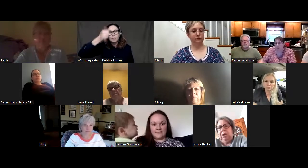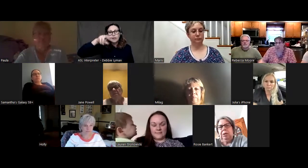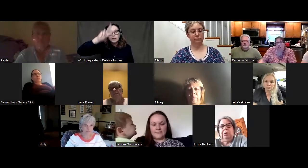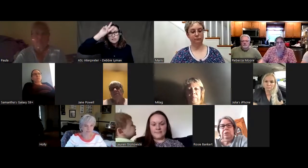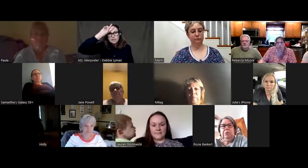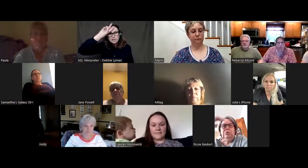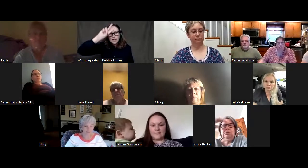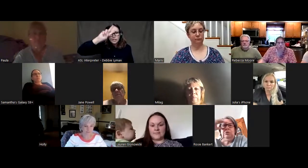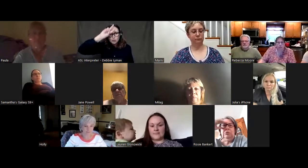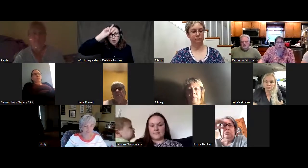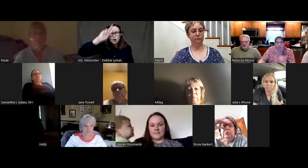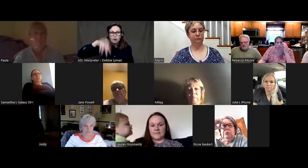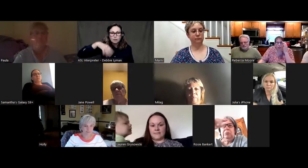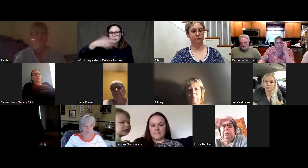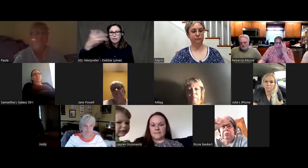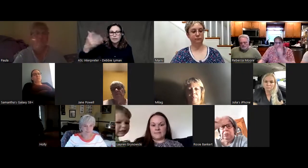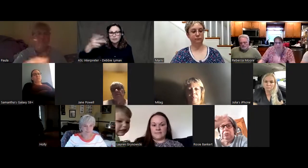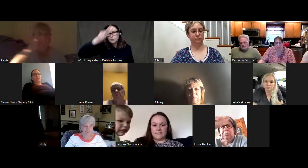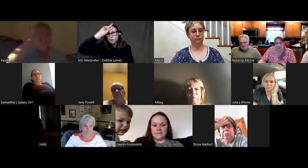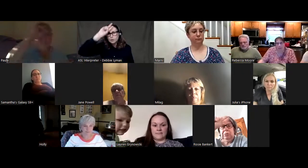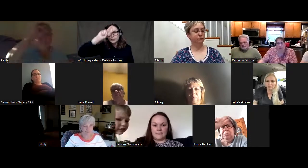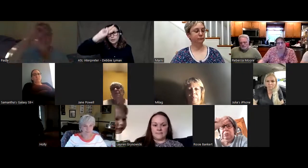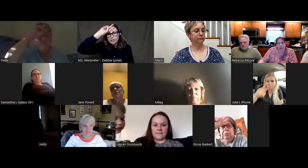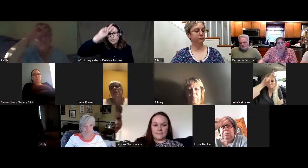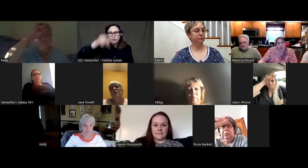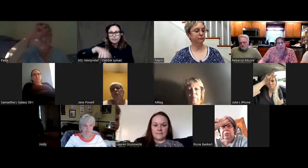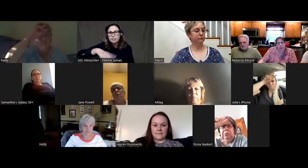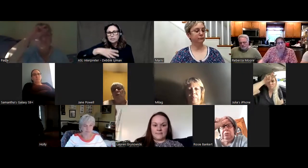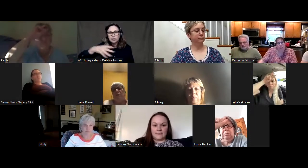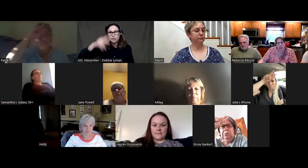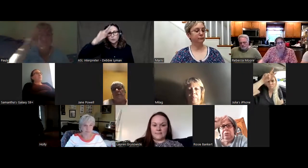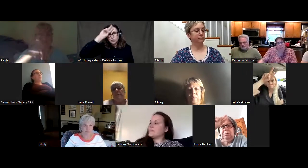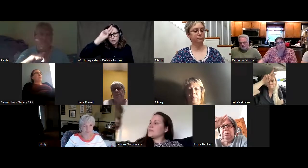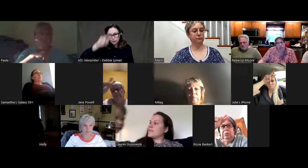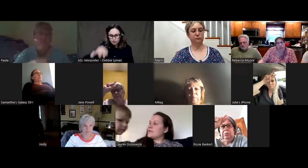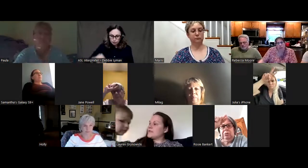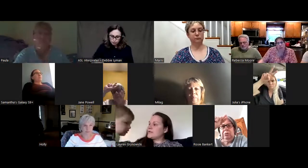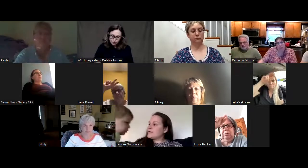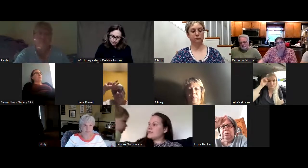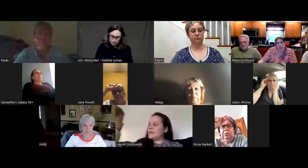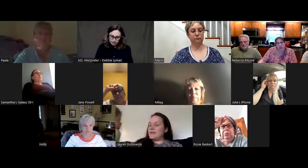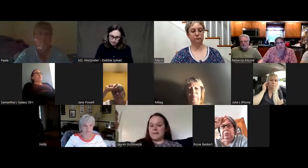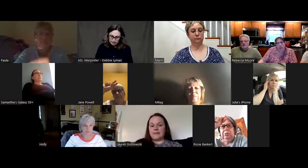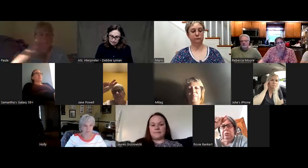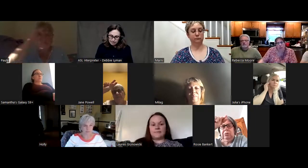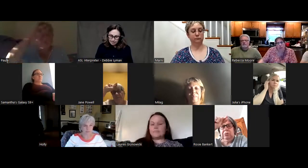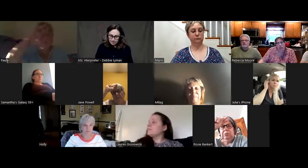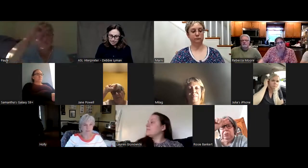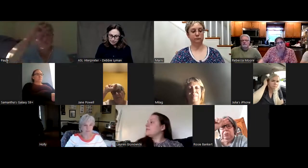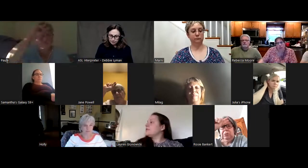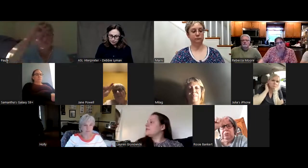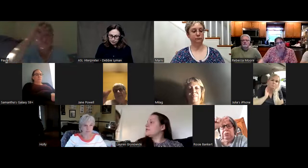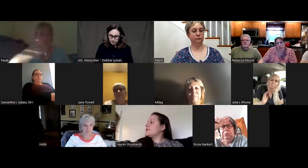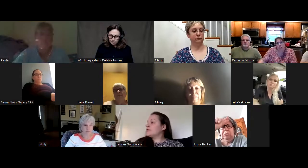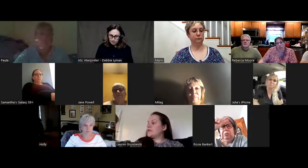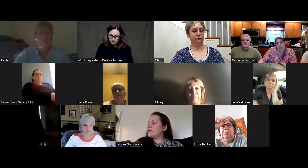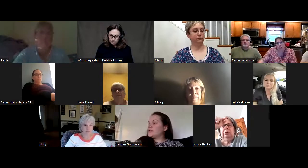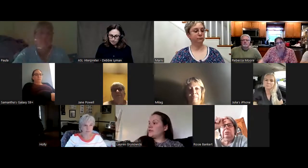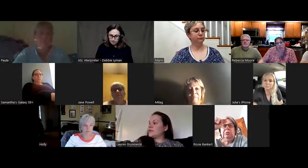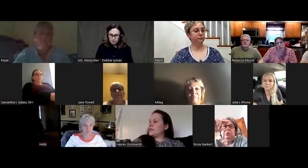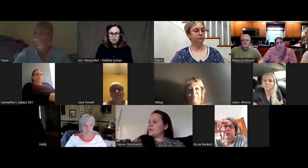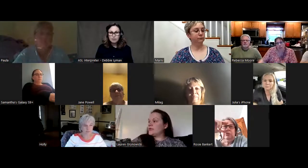was dumb. This is like you call somebody stupid or ignorant. You don't know what you're doing. You're stupid. Okay.